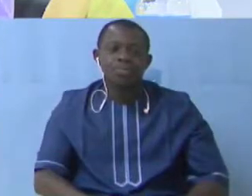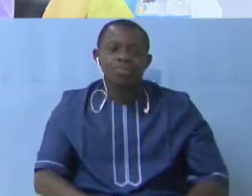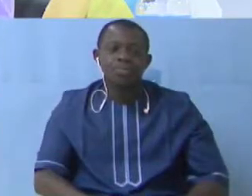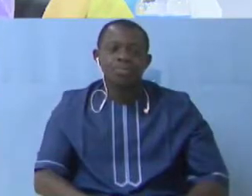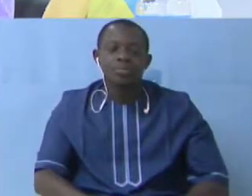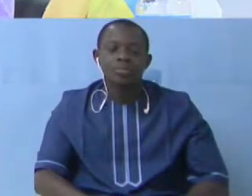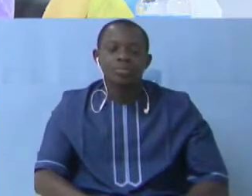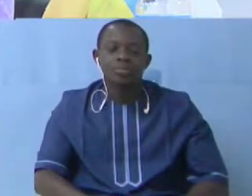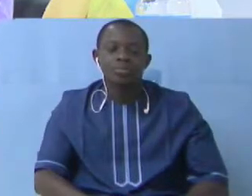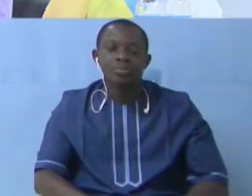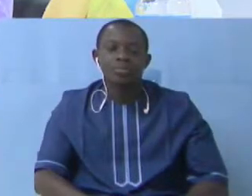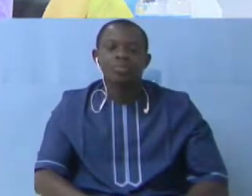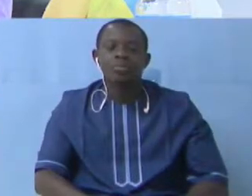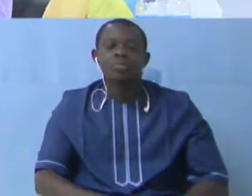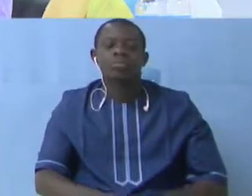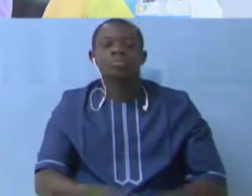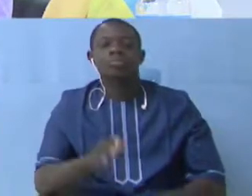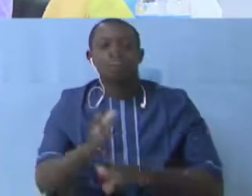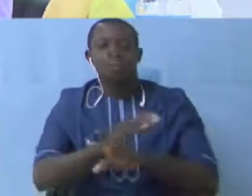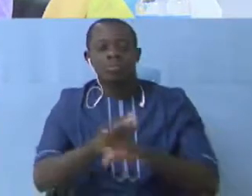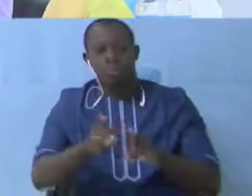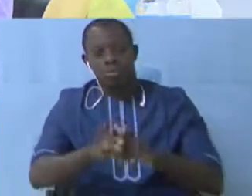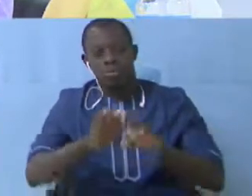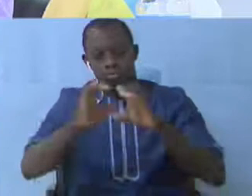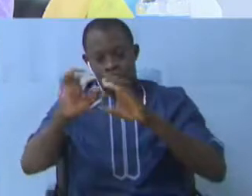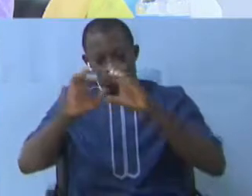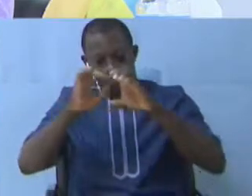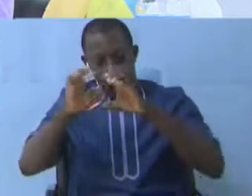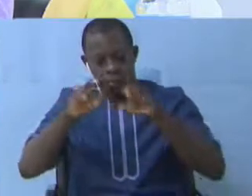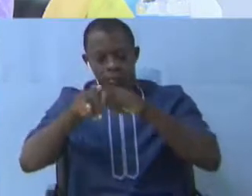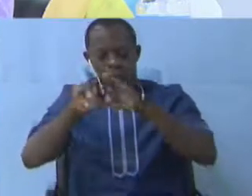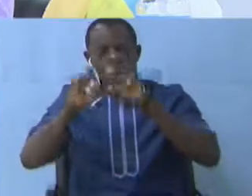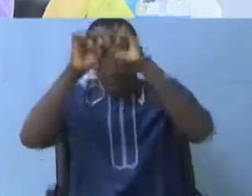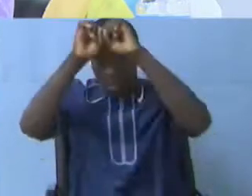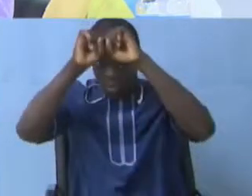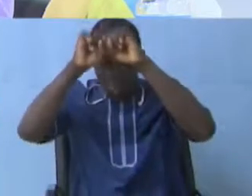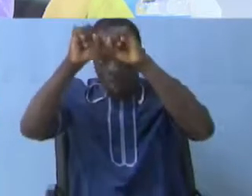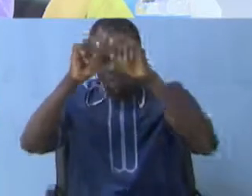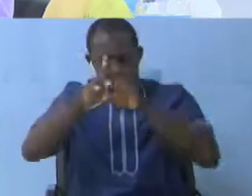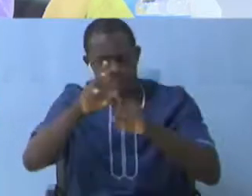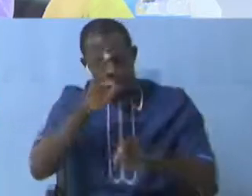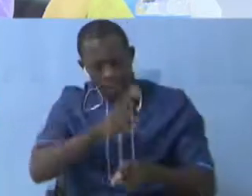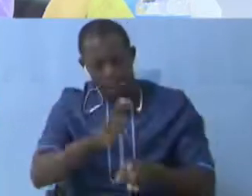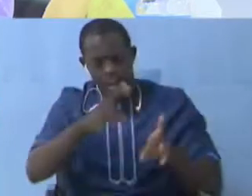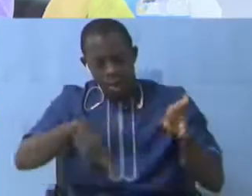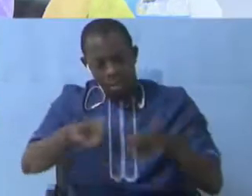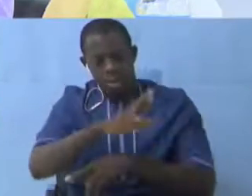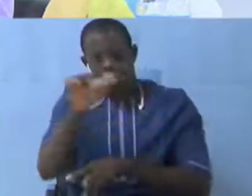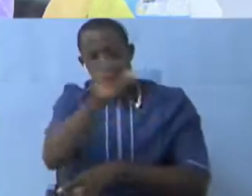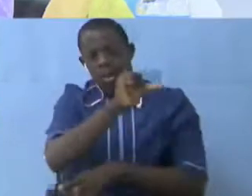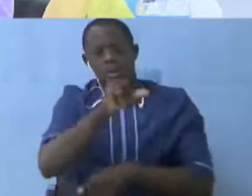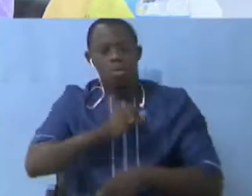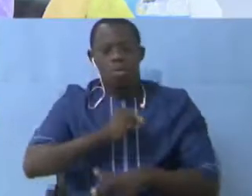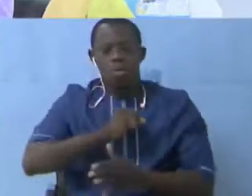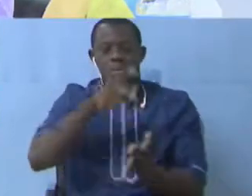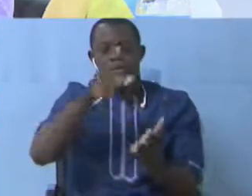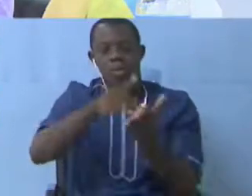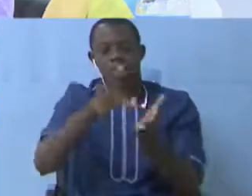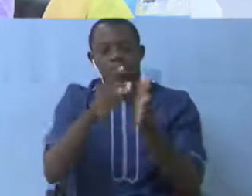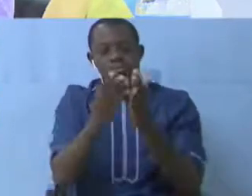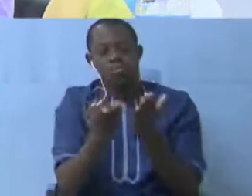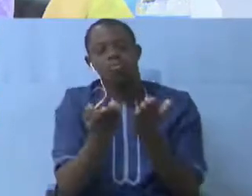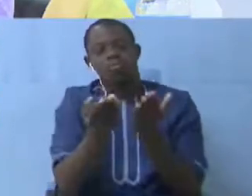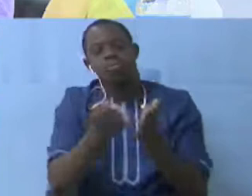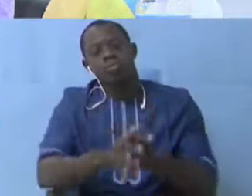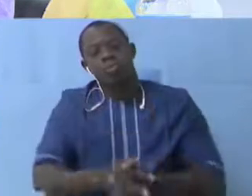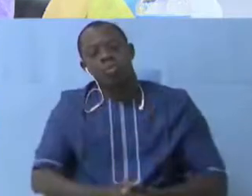to the authorities to give him back his passport. ñu bind nag ci authorities yi pour ñu delloo ko nag passeport